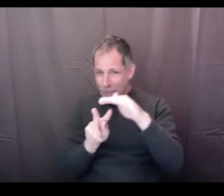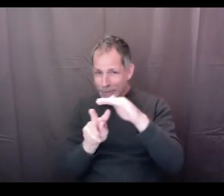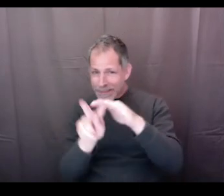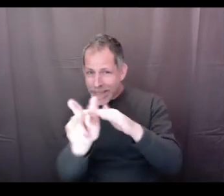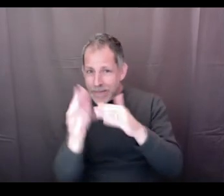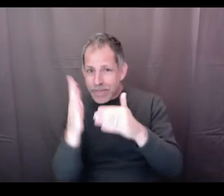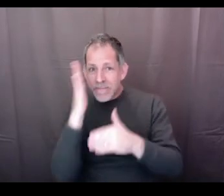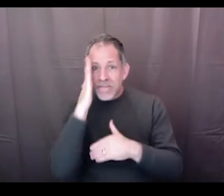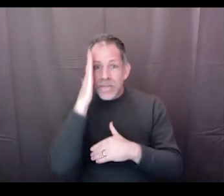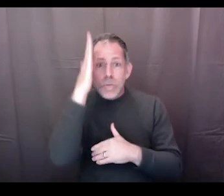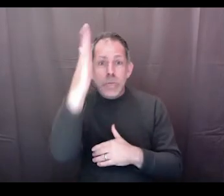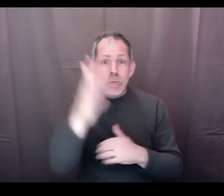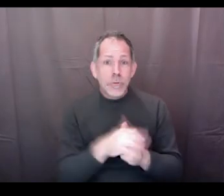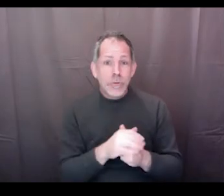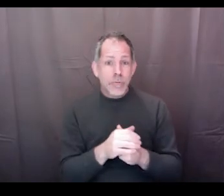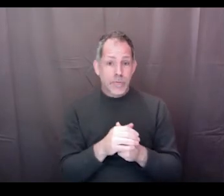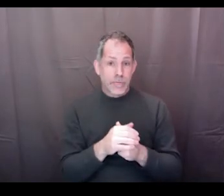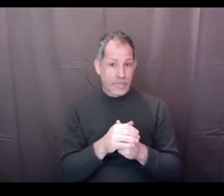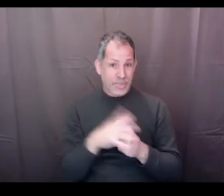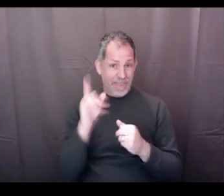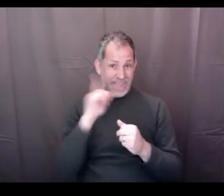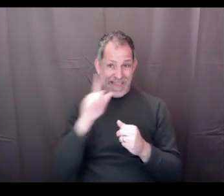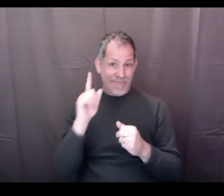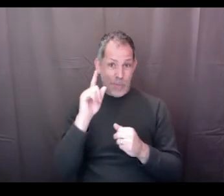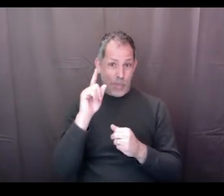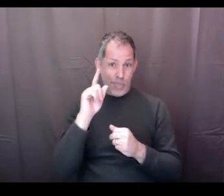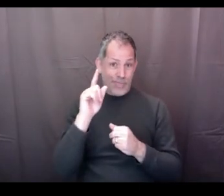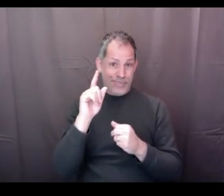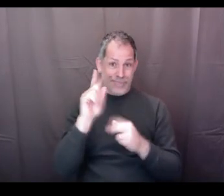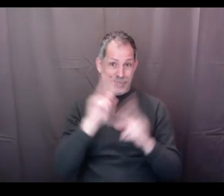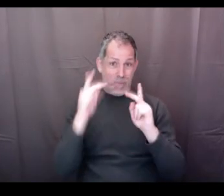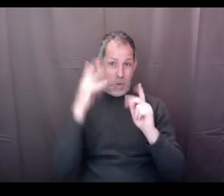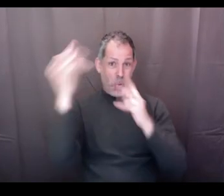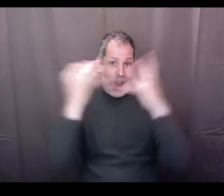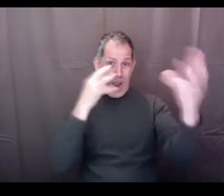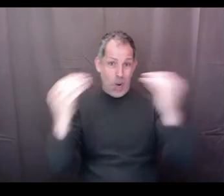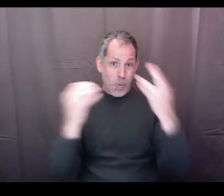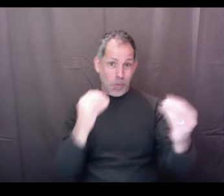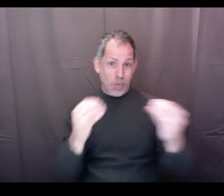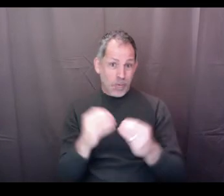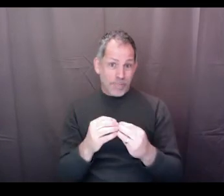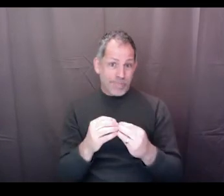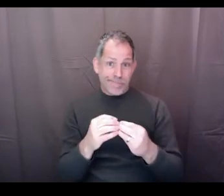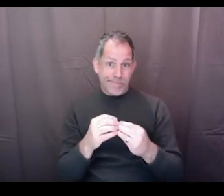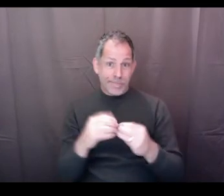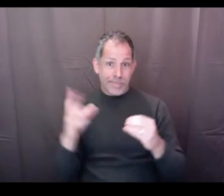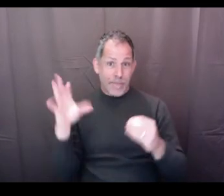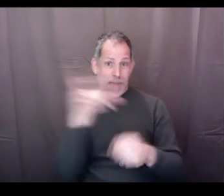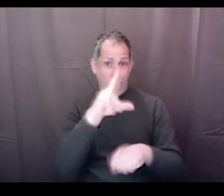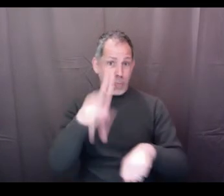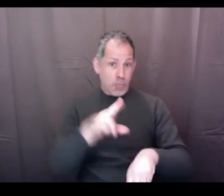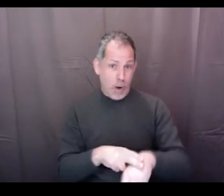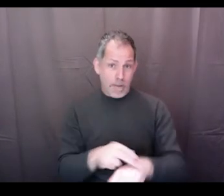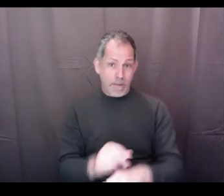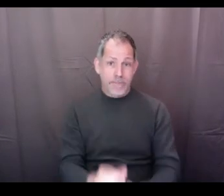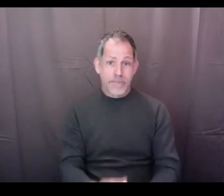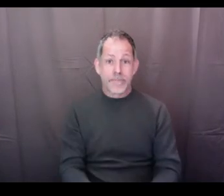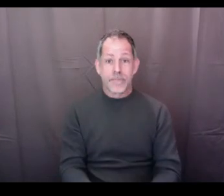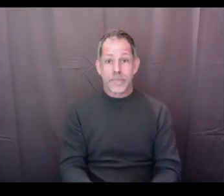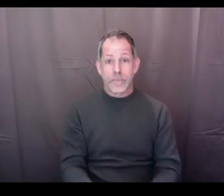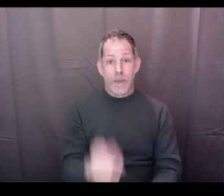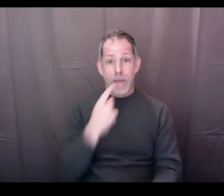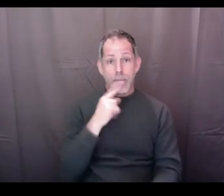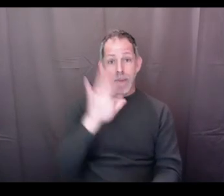predictability that we have right now is stressing many of us out. There's a fear of getting sick, a fear of a loved one